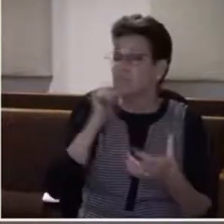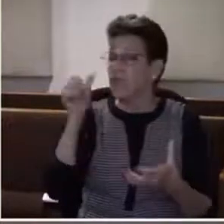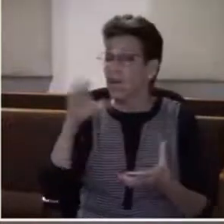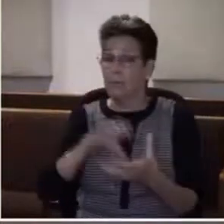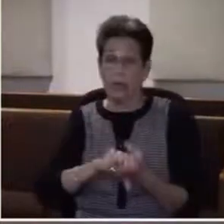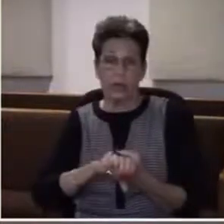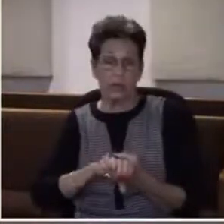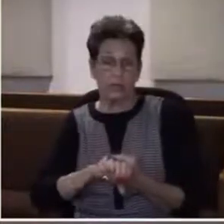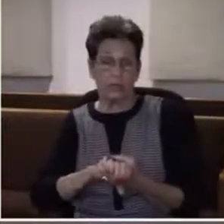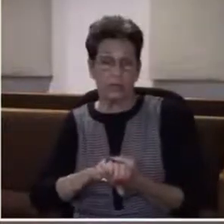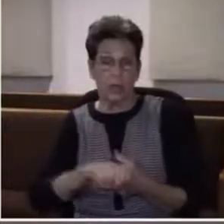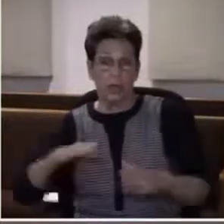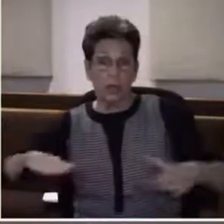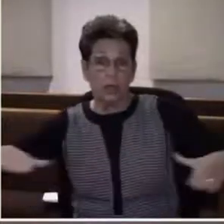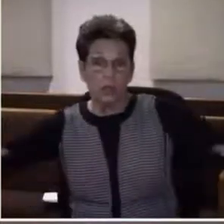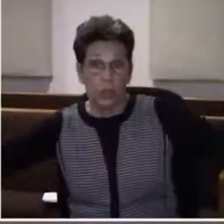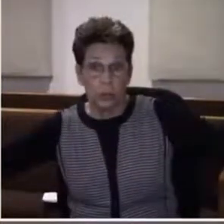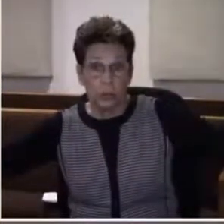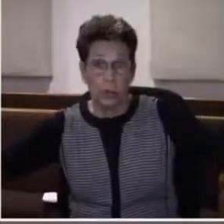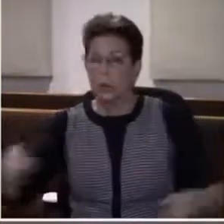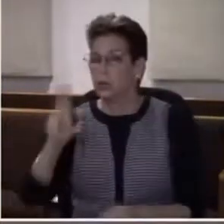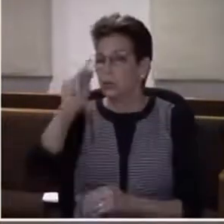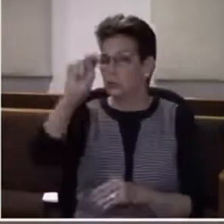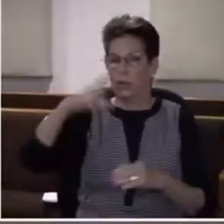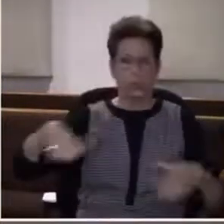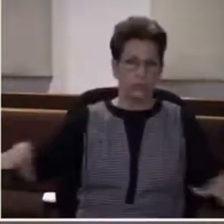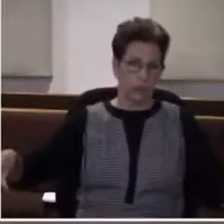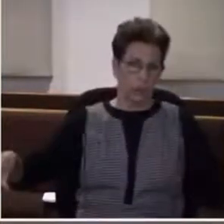unmarried. Children, no children.